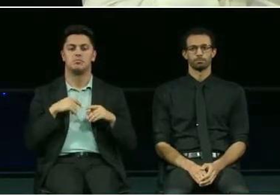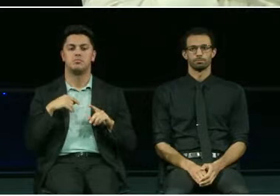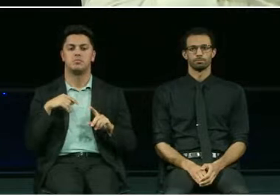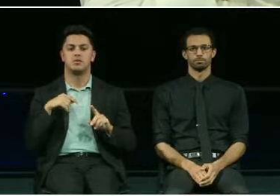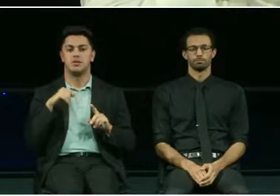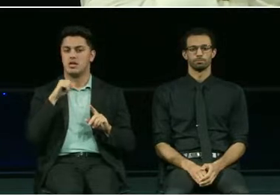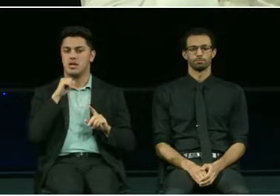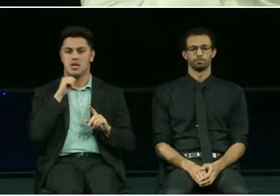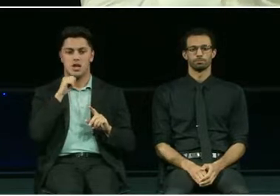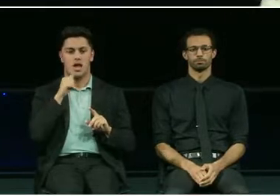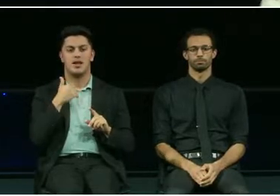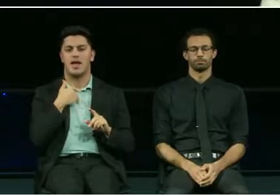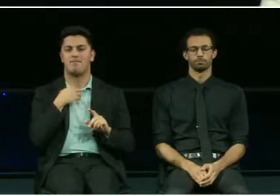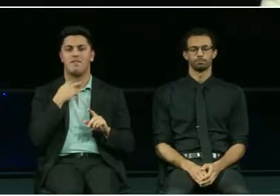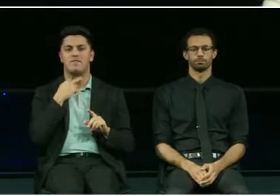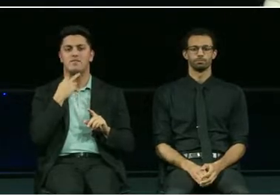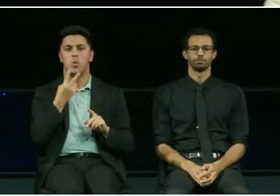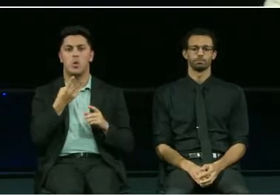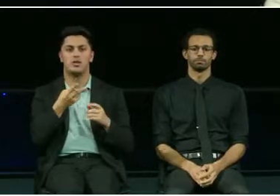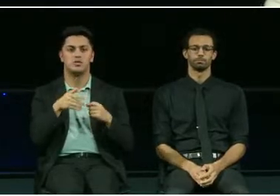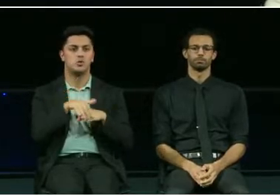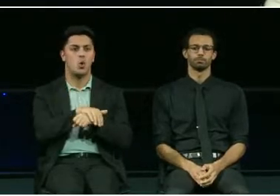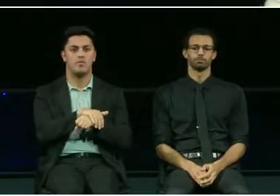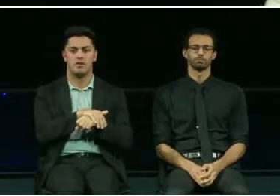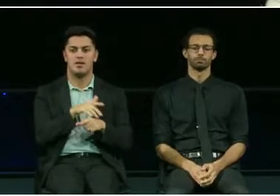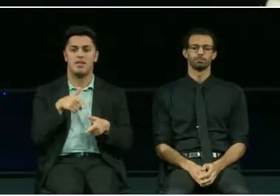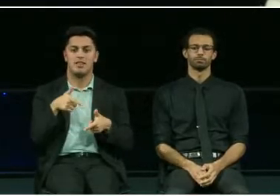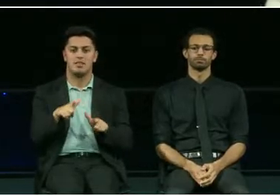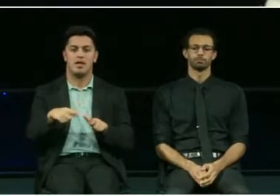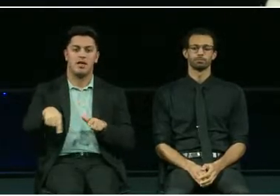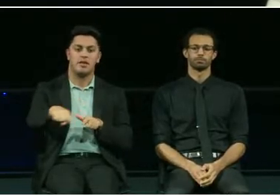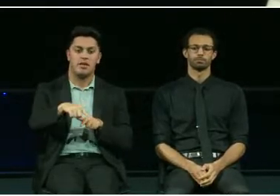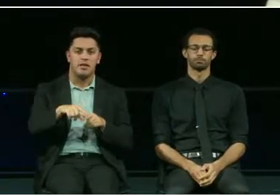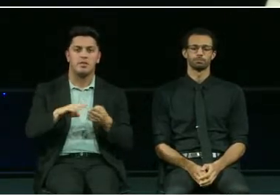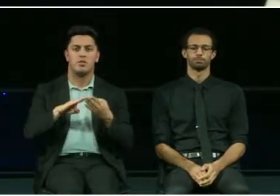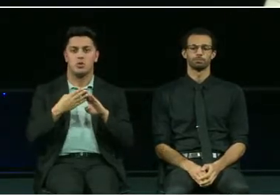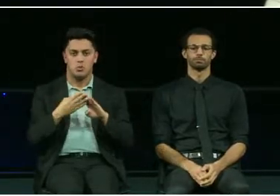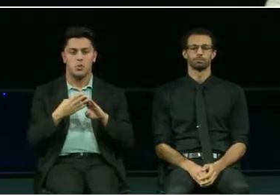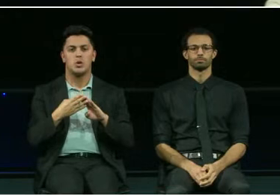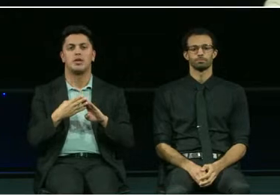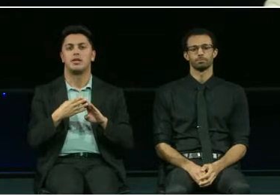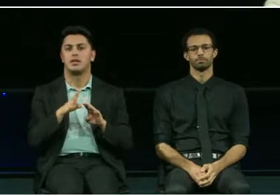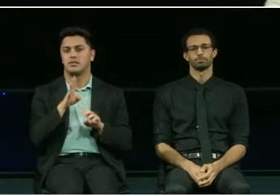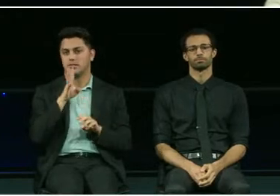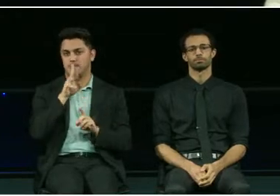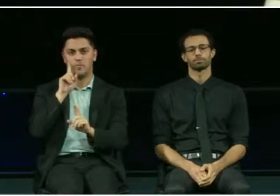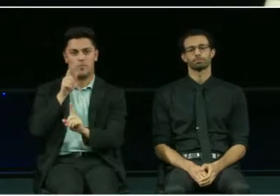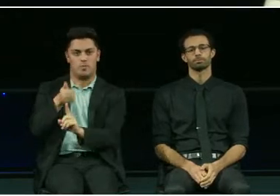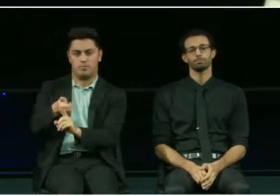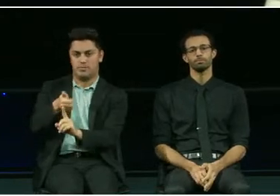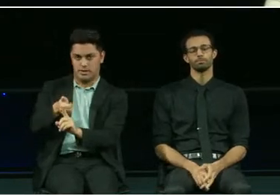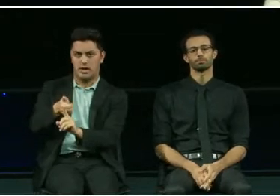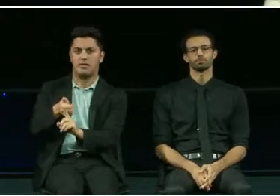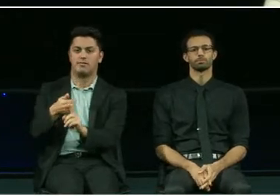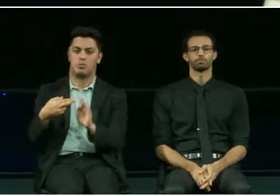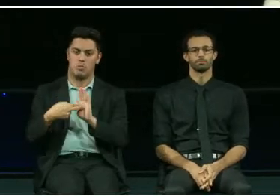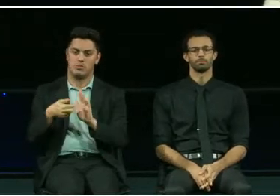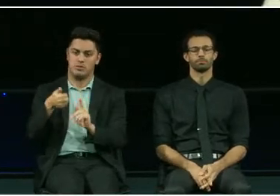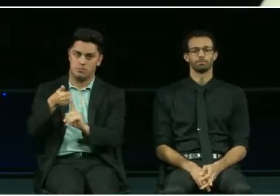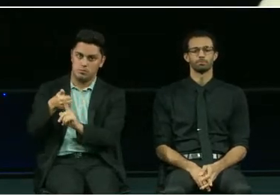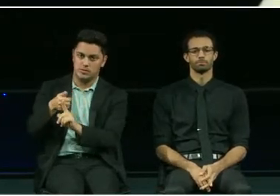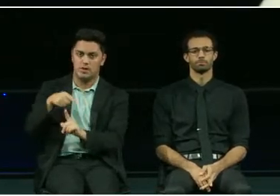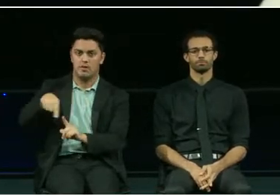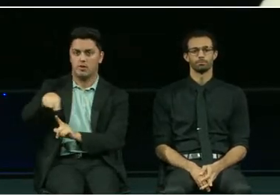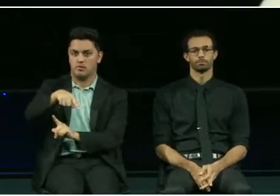have a voiceover, to let the community to have Woman in Belly talk for themselves, represent